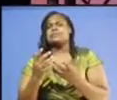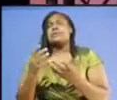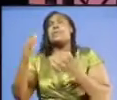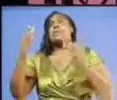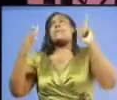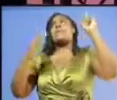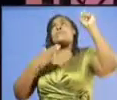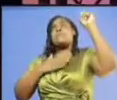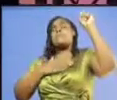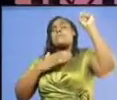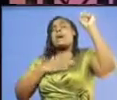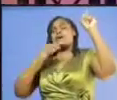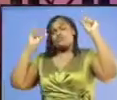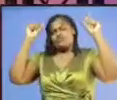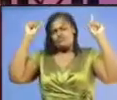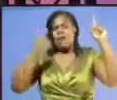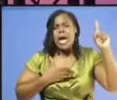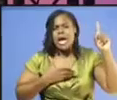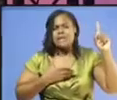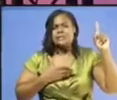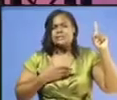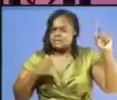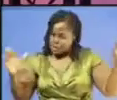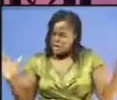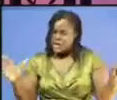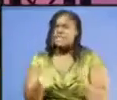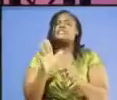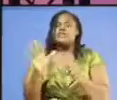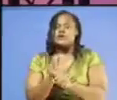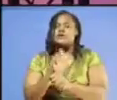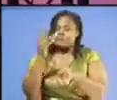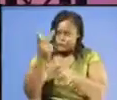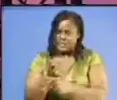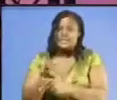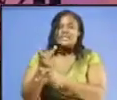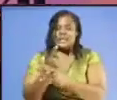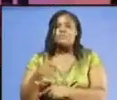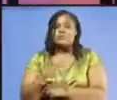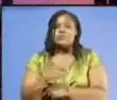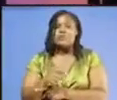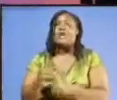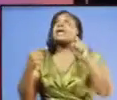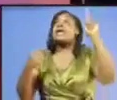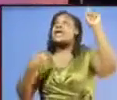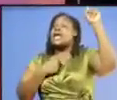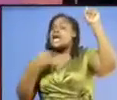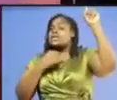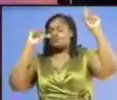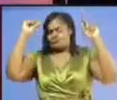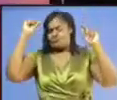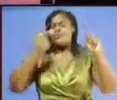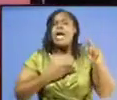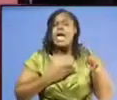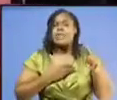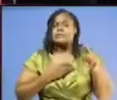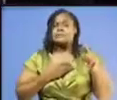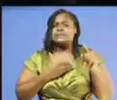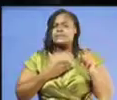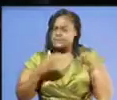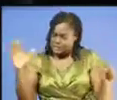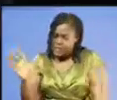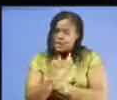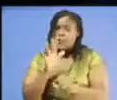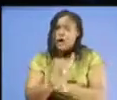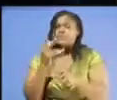grace is sufficient to keep you. My grace is sufficient to keep